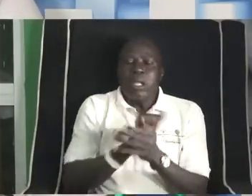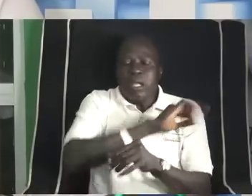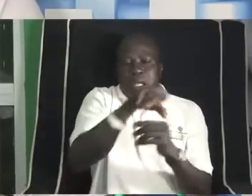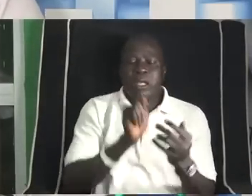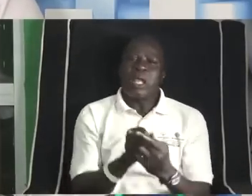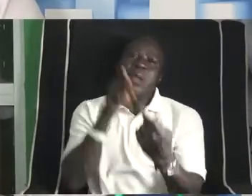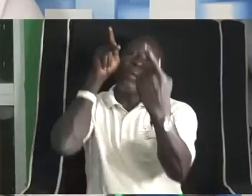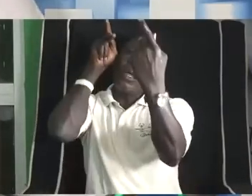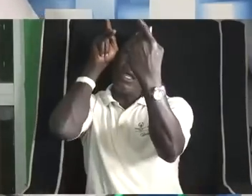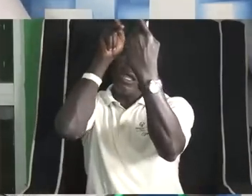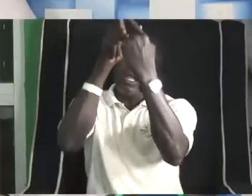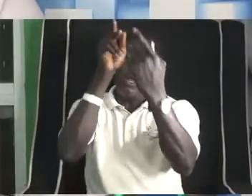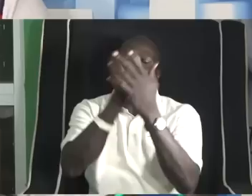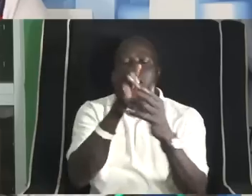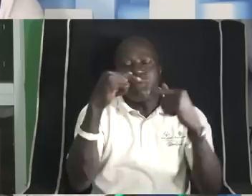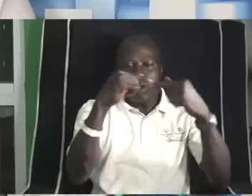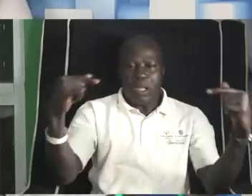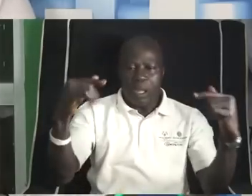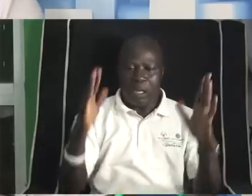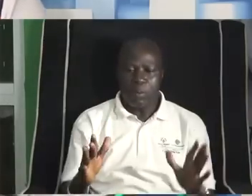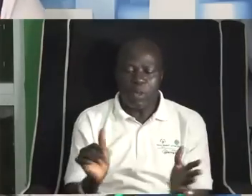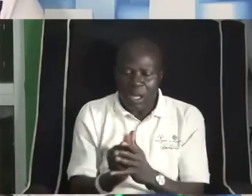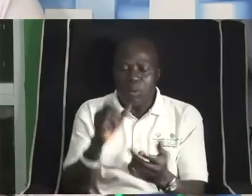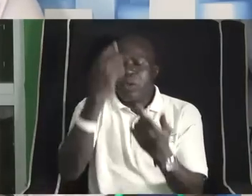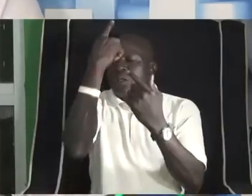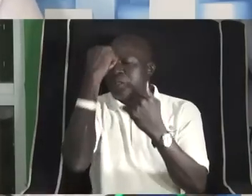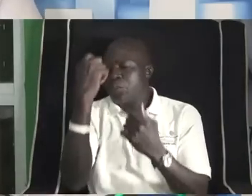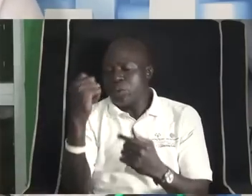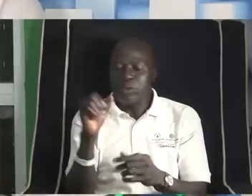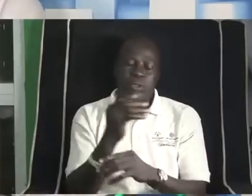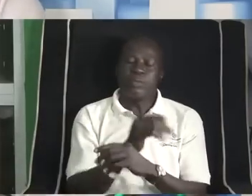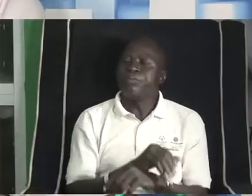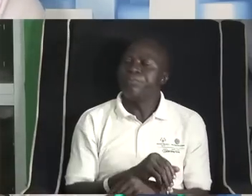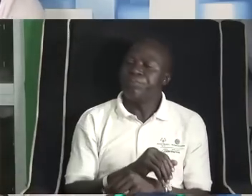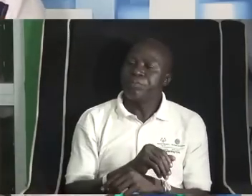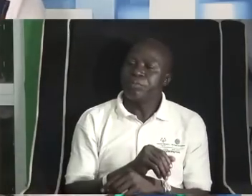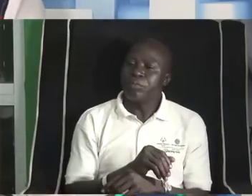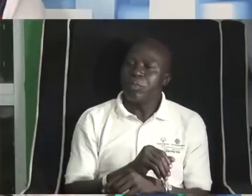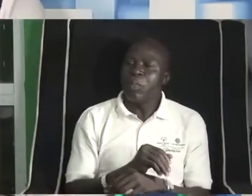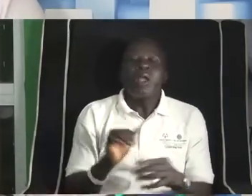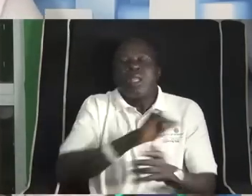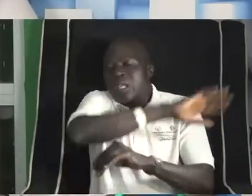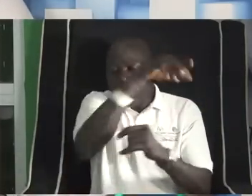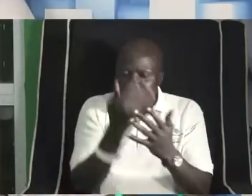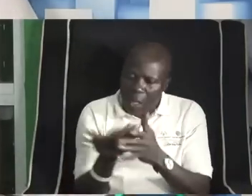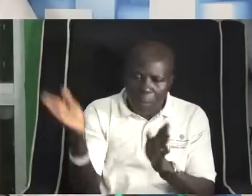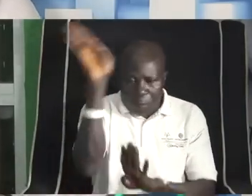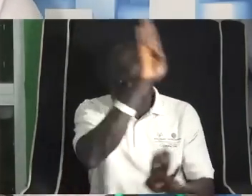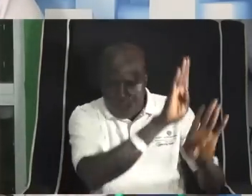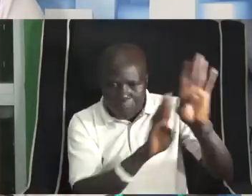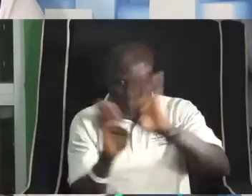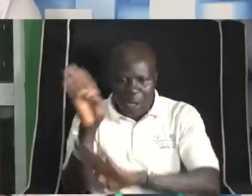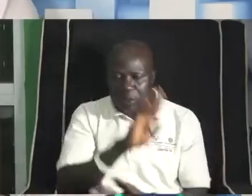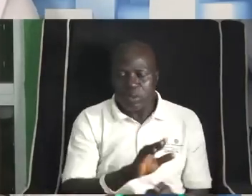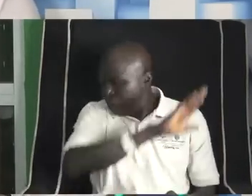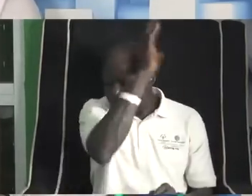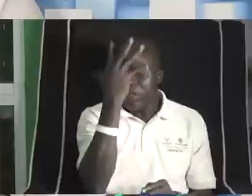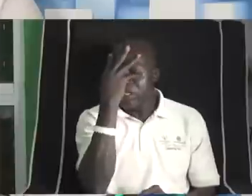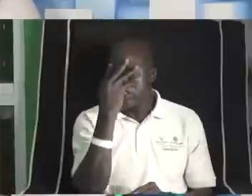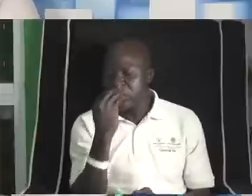nightmare. Arrow of the enemy from the sleep or dream. The battle of